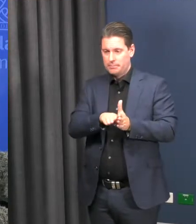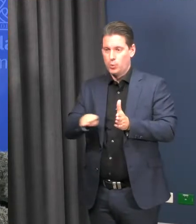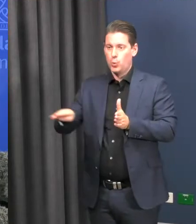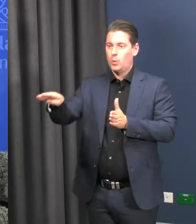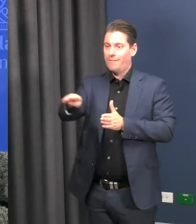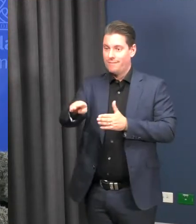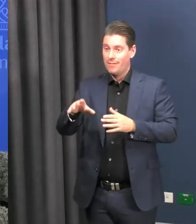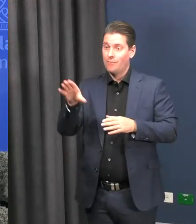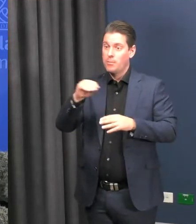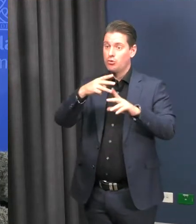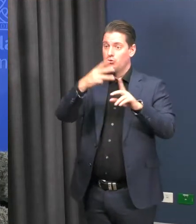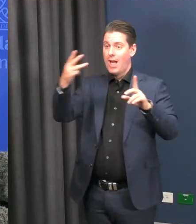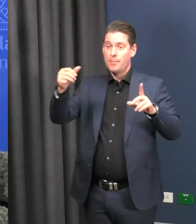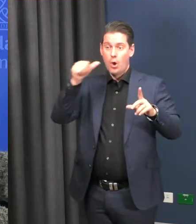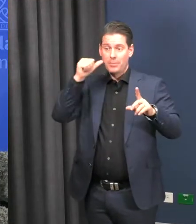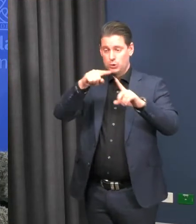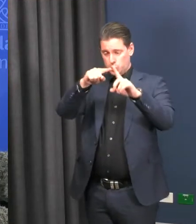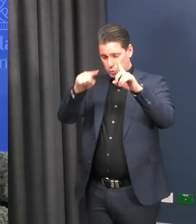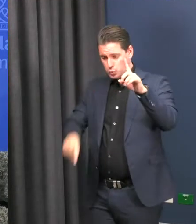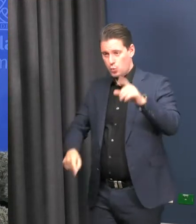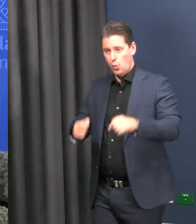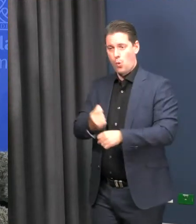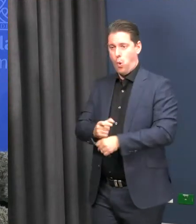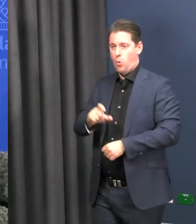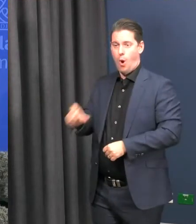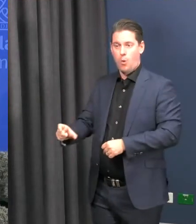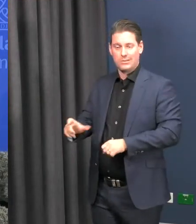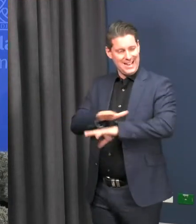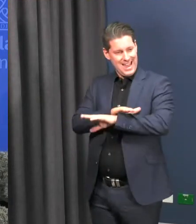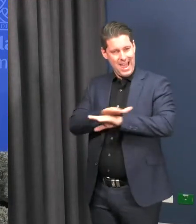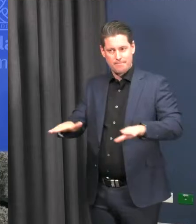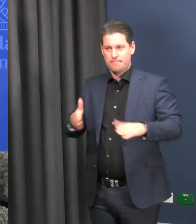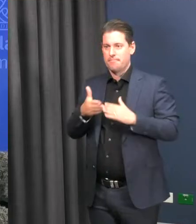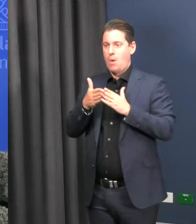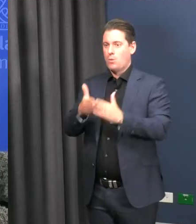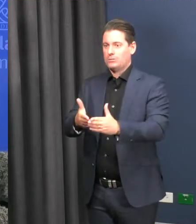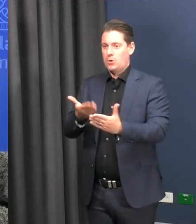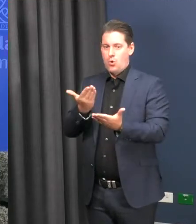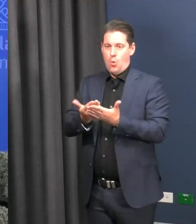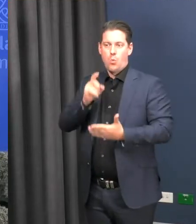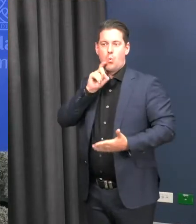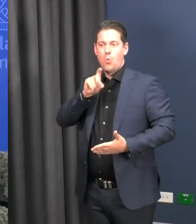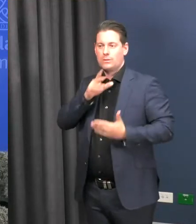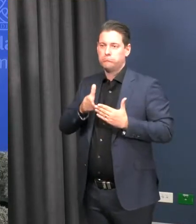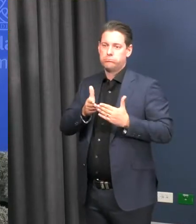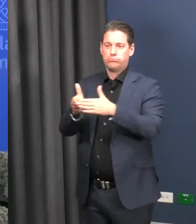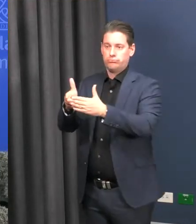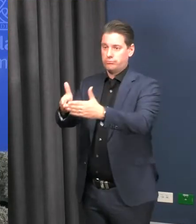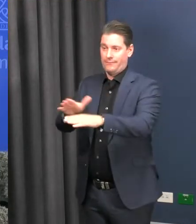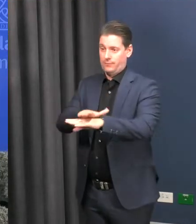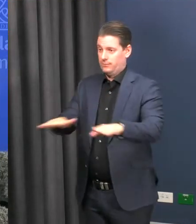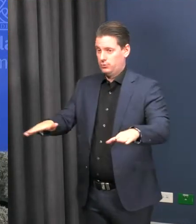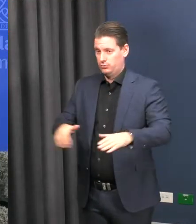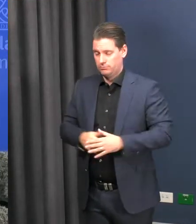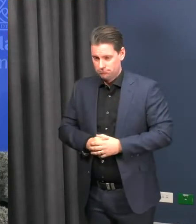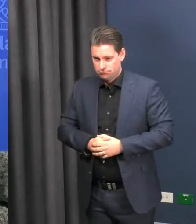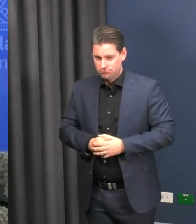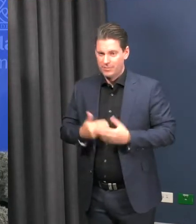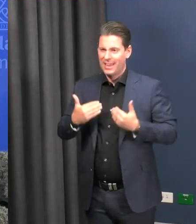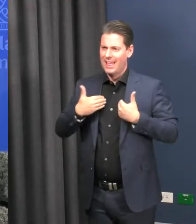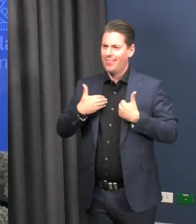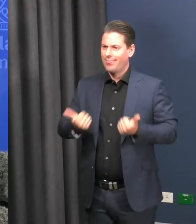to Coolangatta from midday today, and that information has just come to hand and we are sharing it as we get it. Health